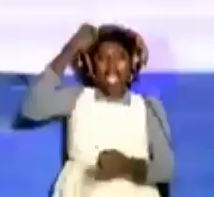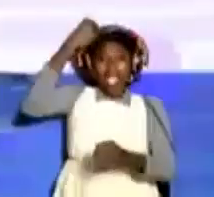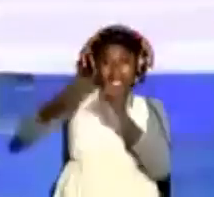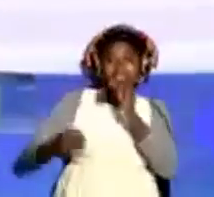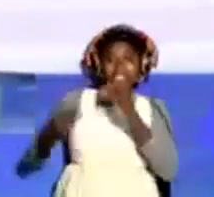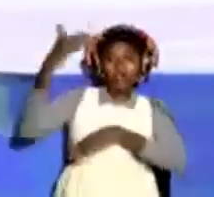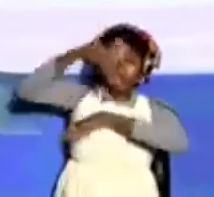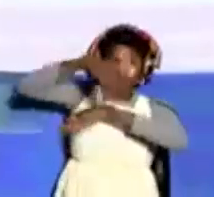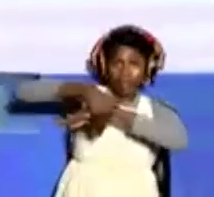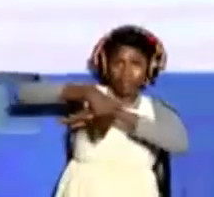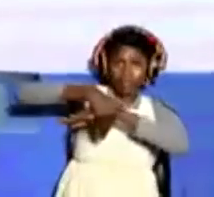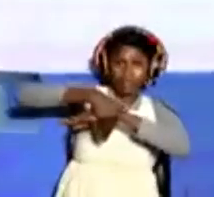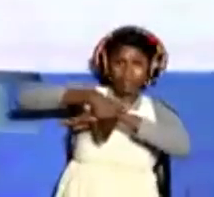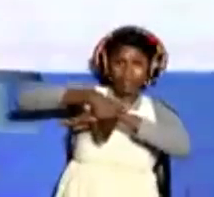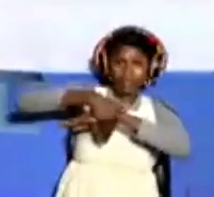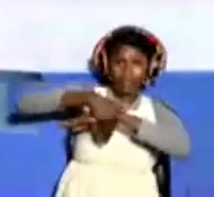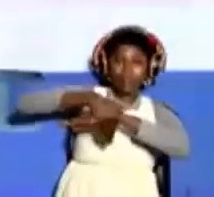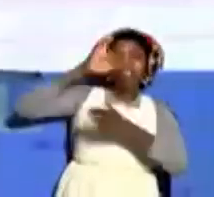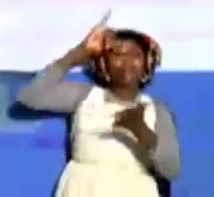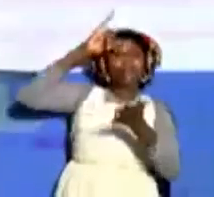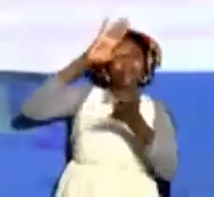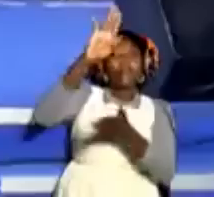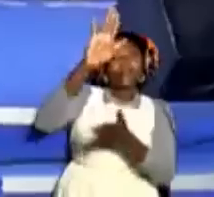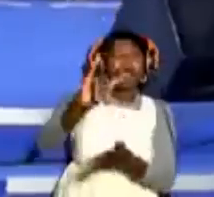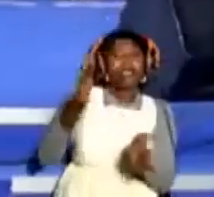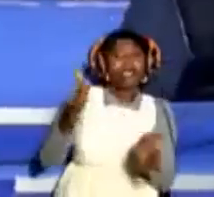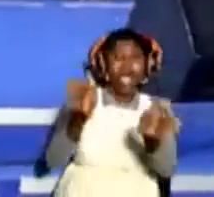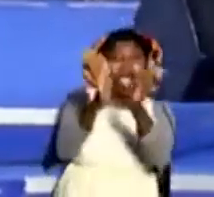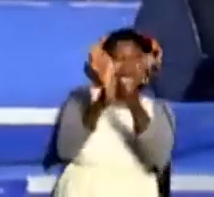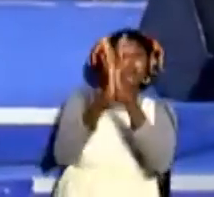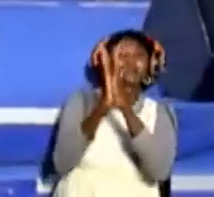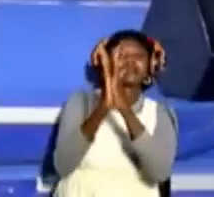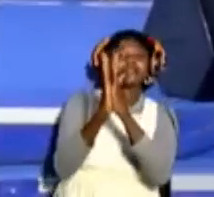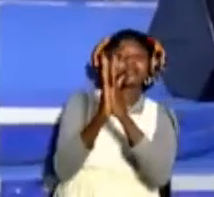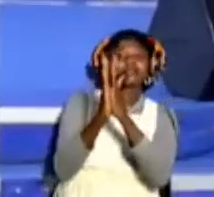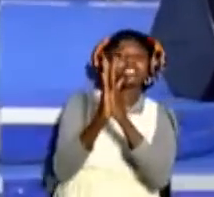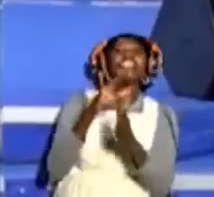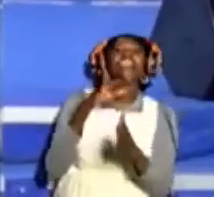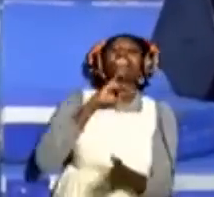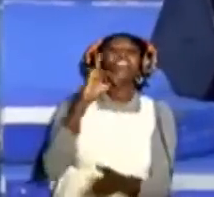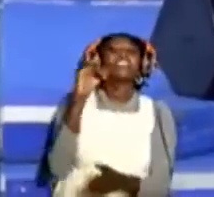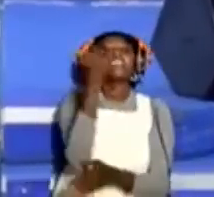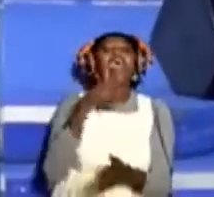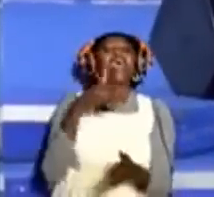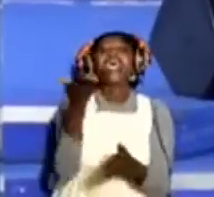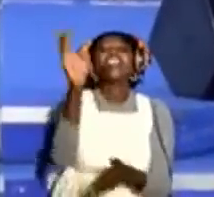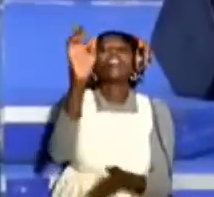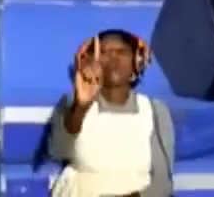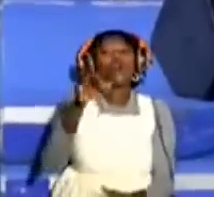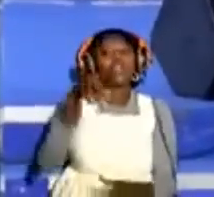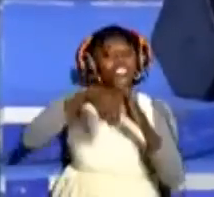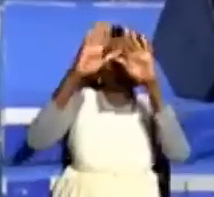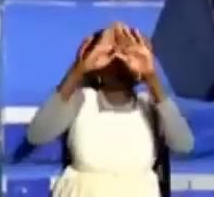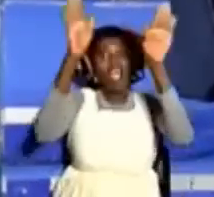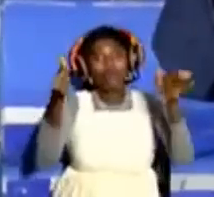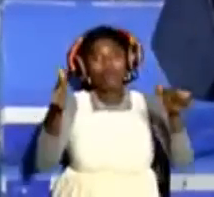meeting tonight by asking, is there anyone in the